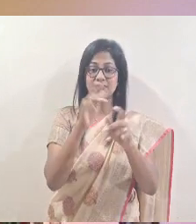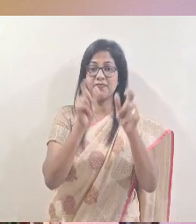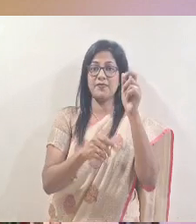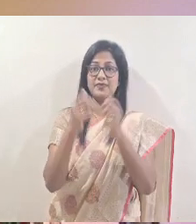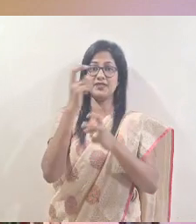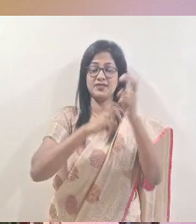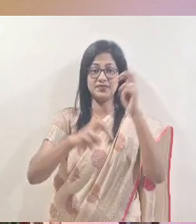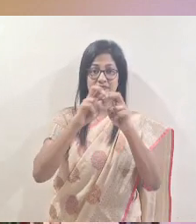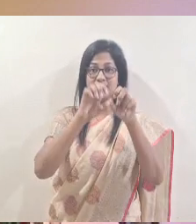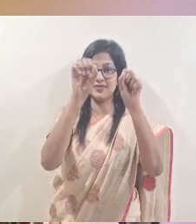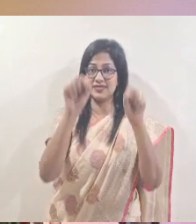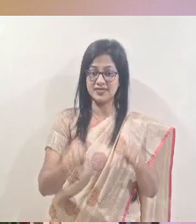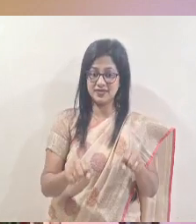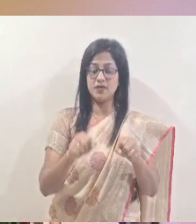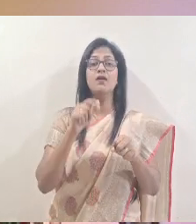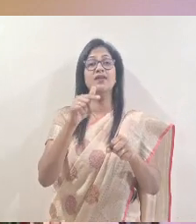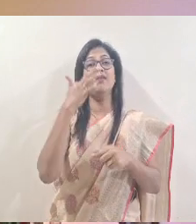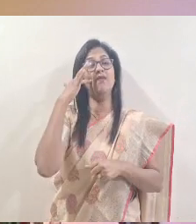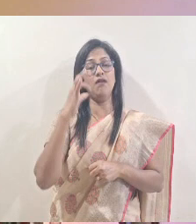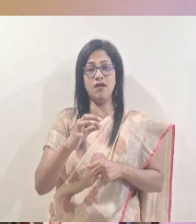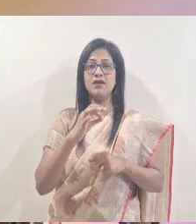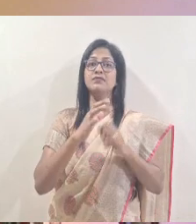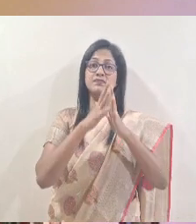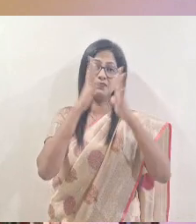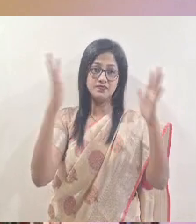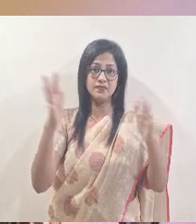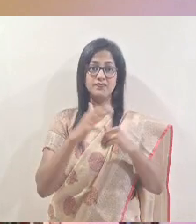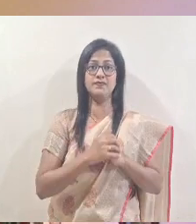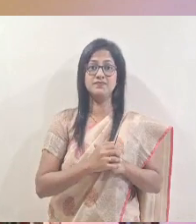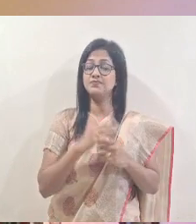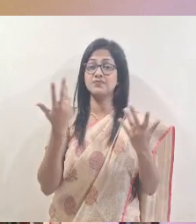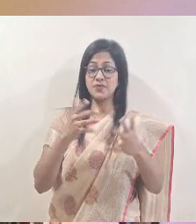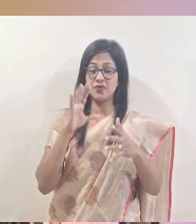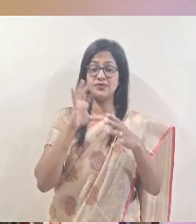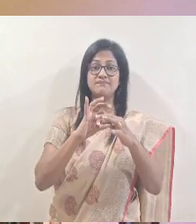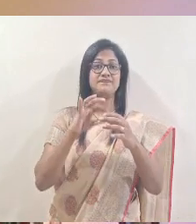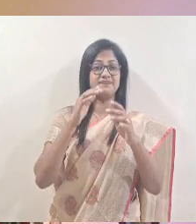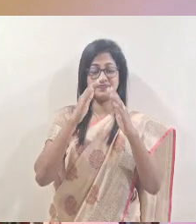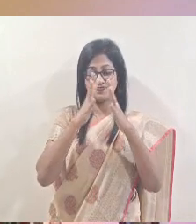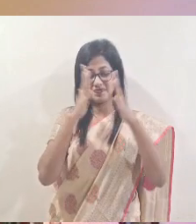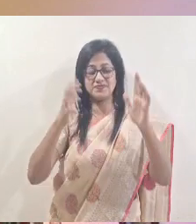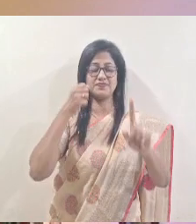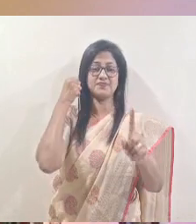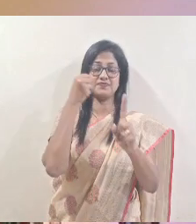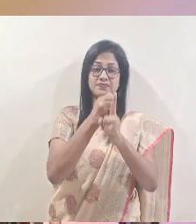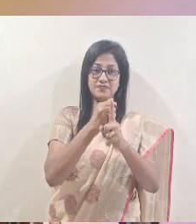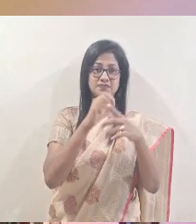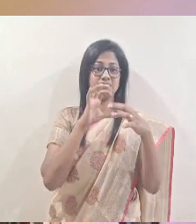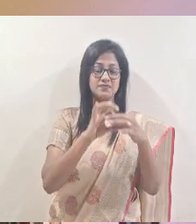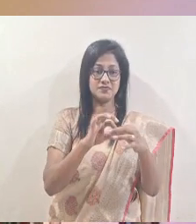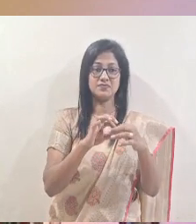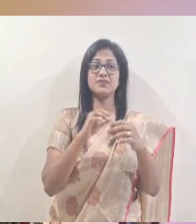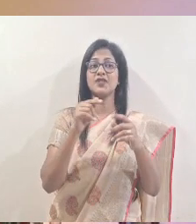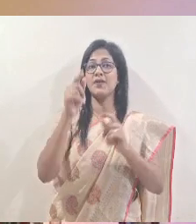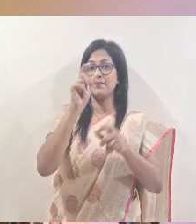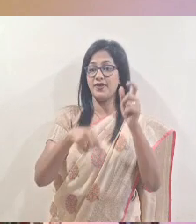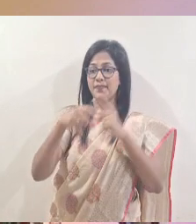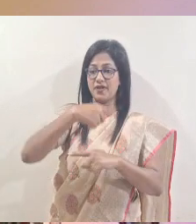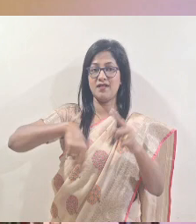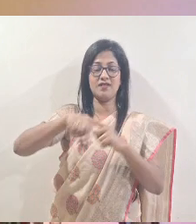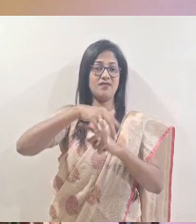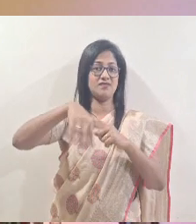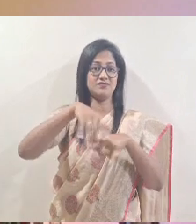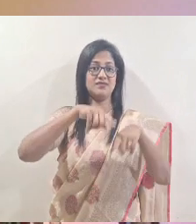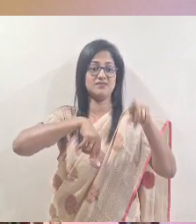of public transportation system are of utmost importance because they directly impact the degree to which people